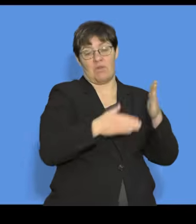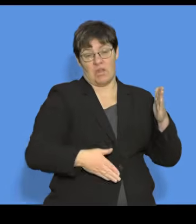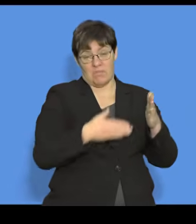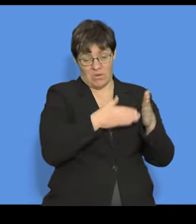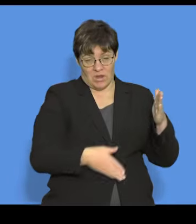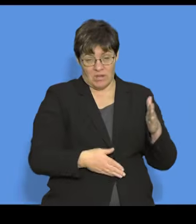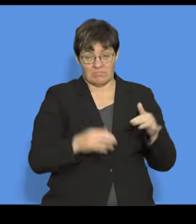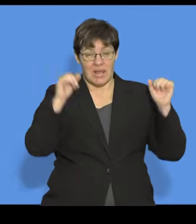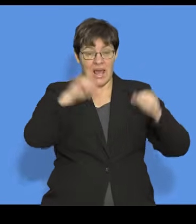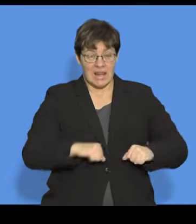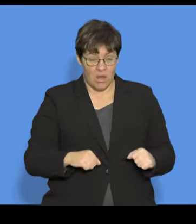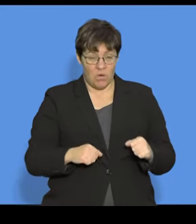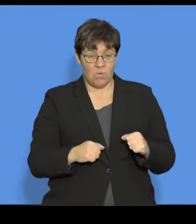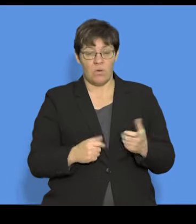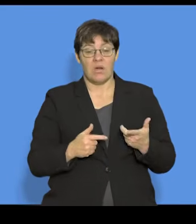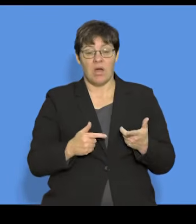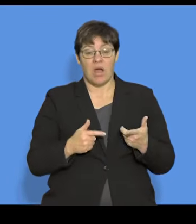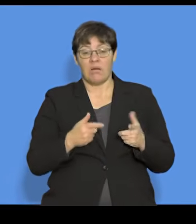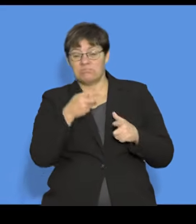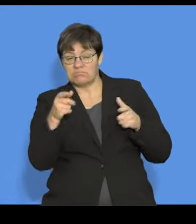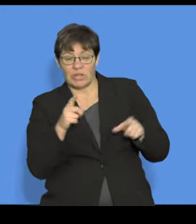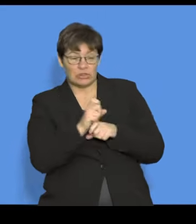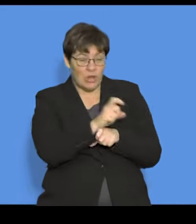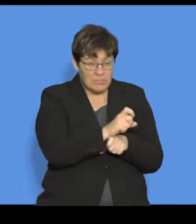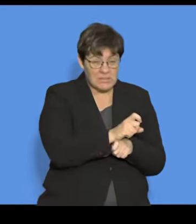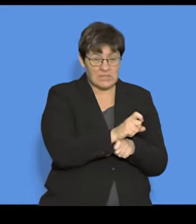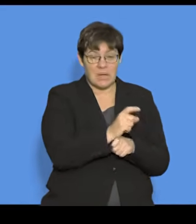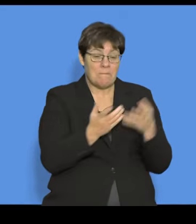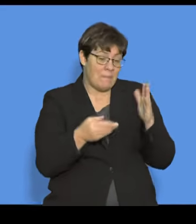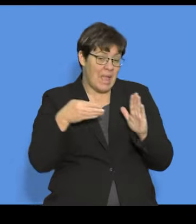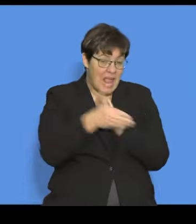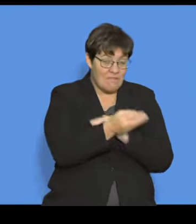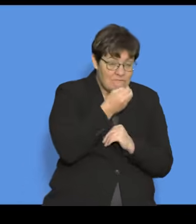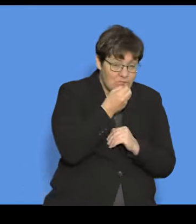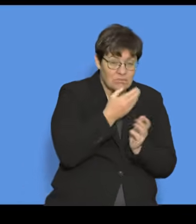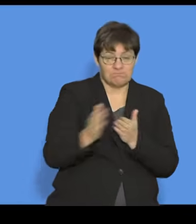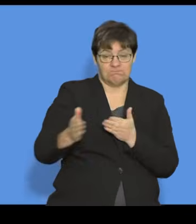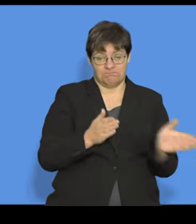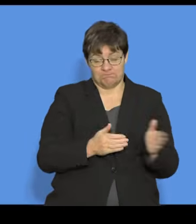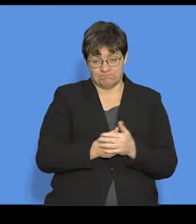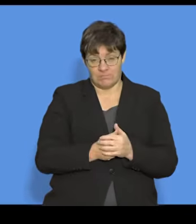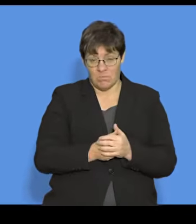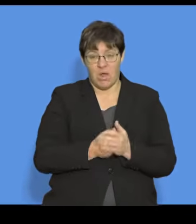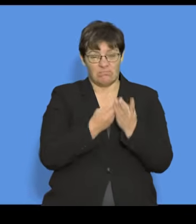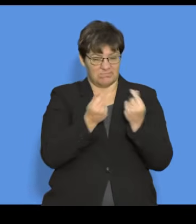mechanical barrier that allows for the destruction of pathogens and germs that may enter our food.